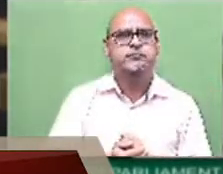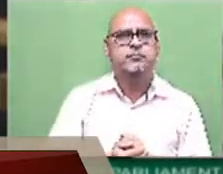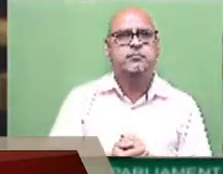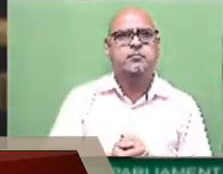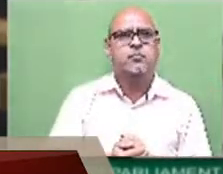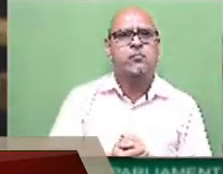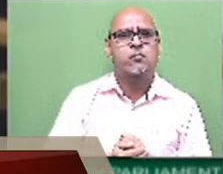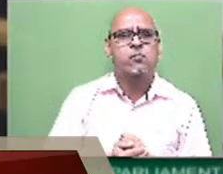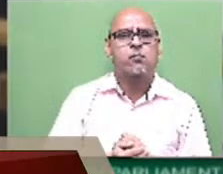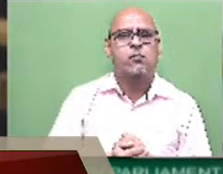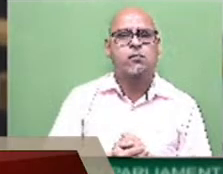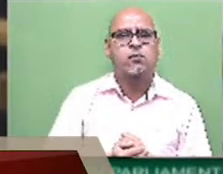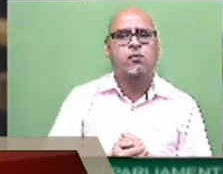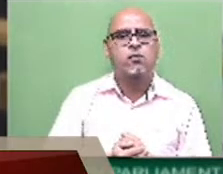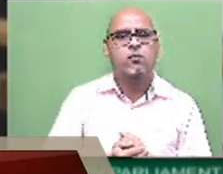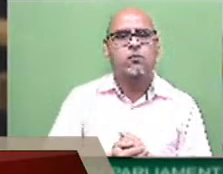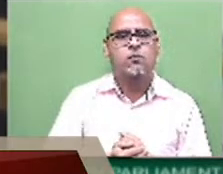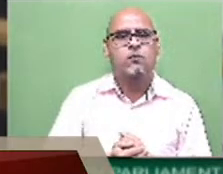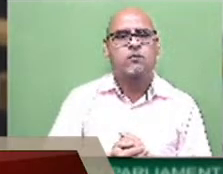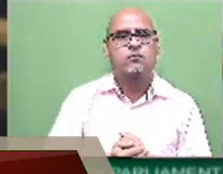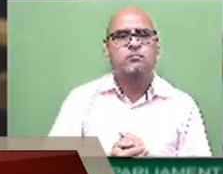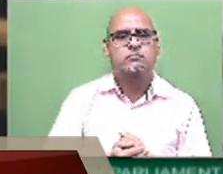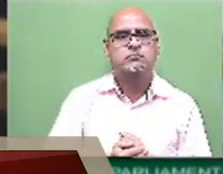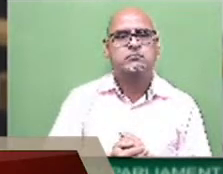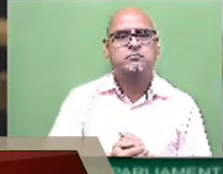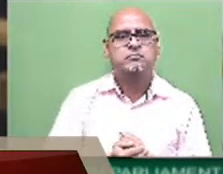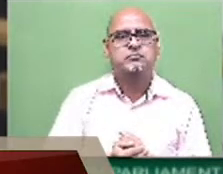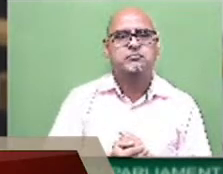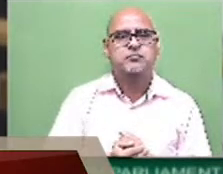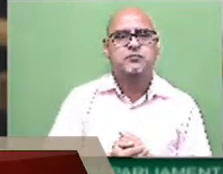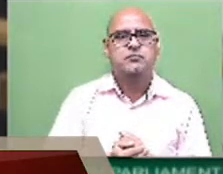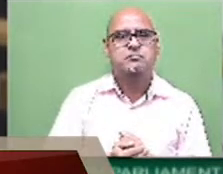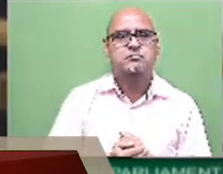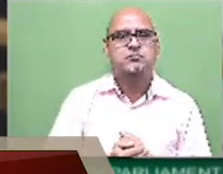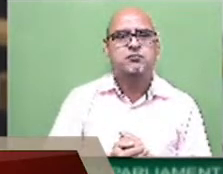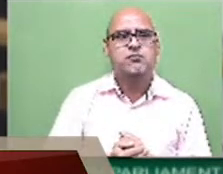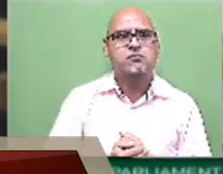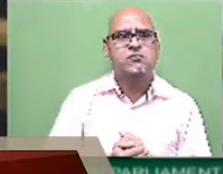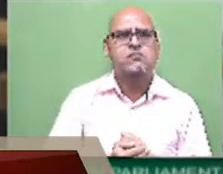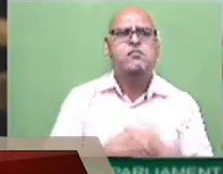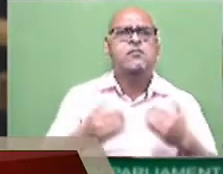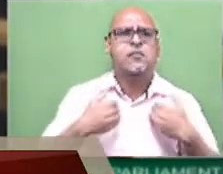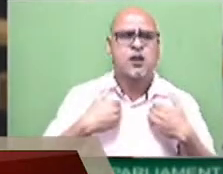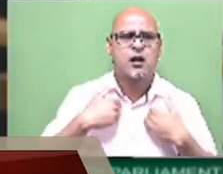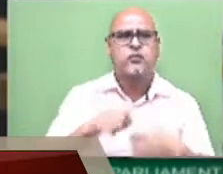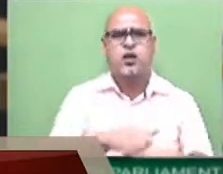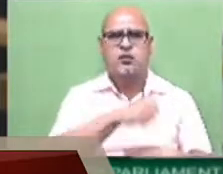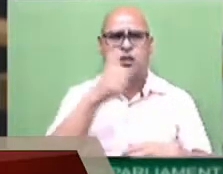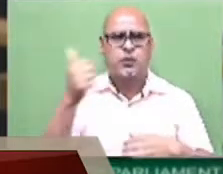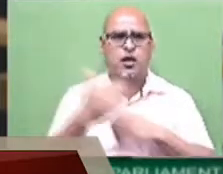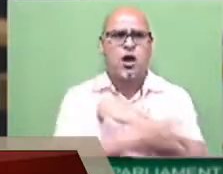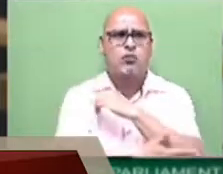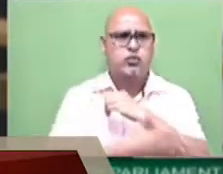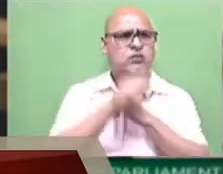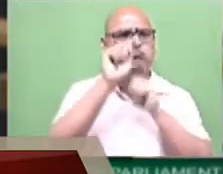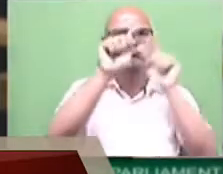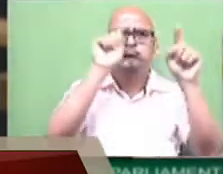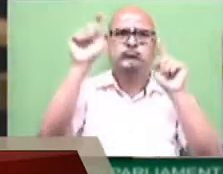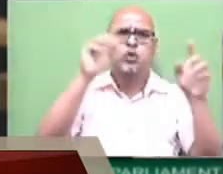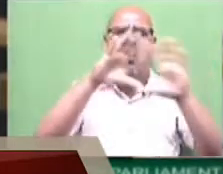the COVID regulations. Now, there are other countries in the world, Madam President, who have, in fact,